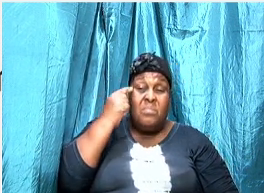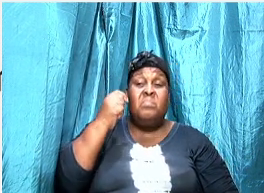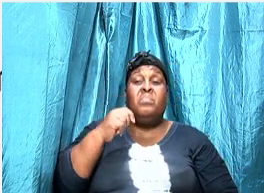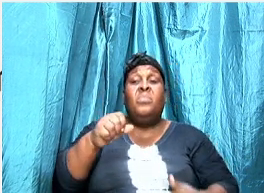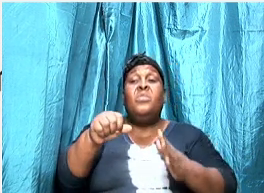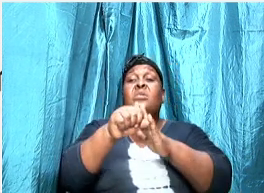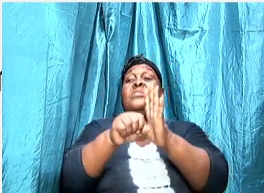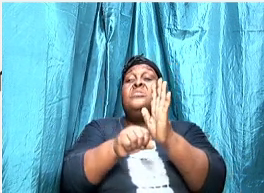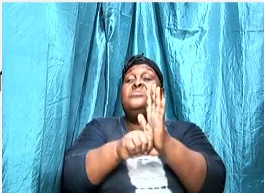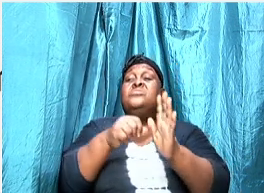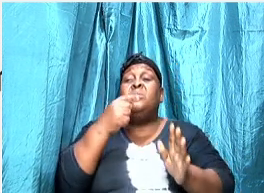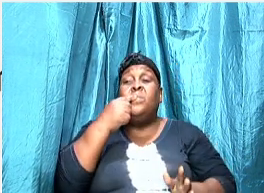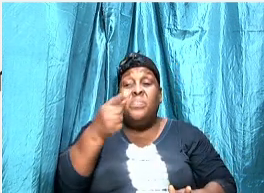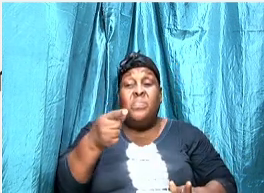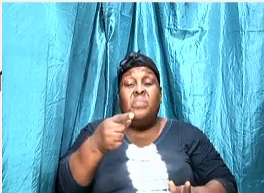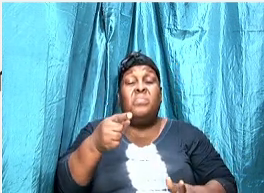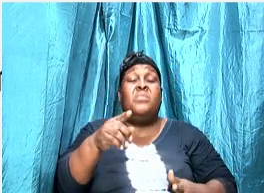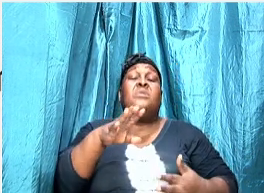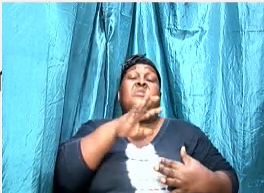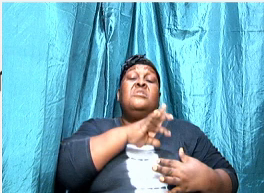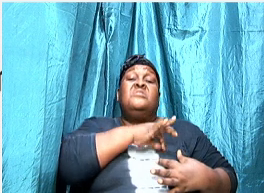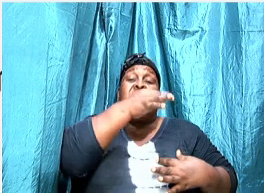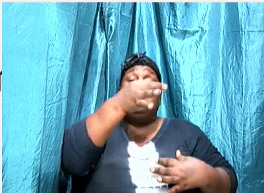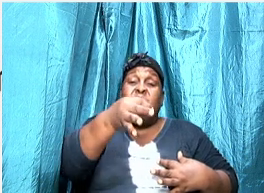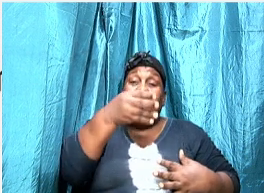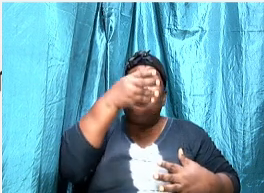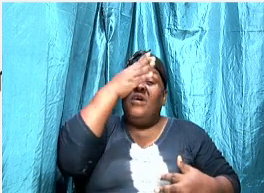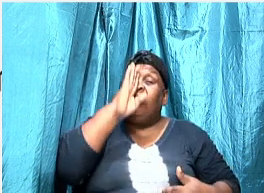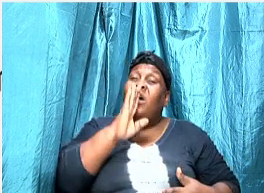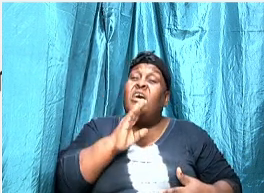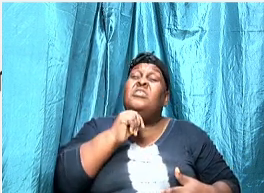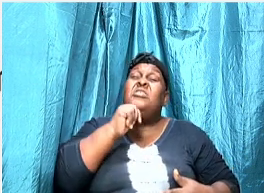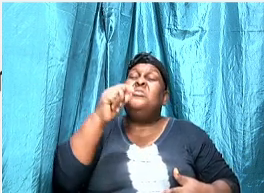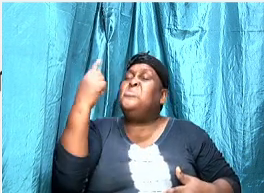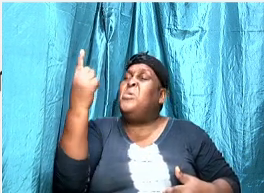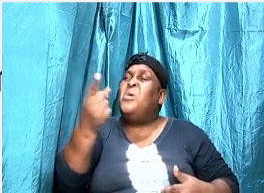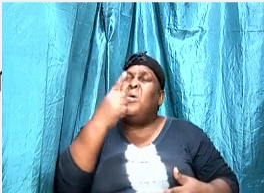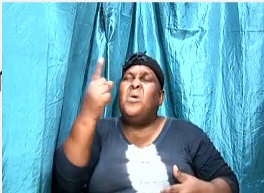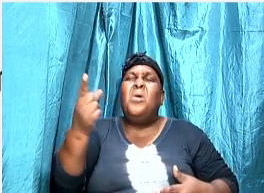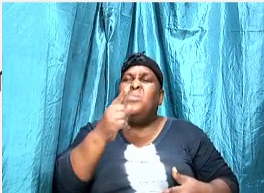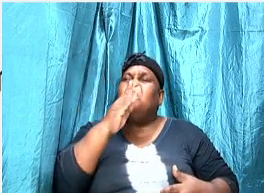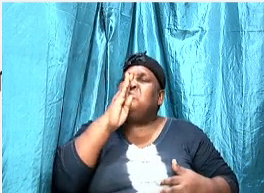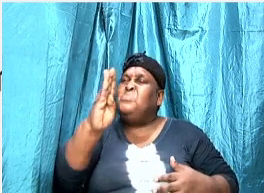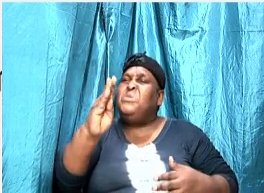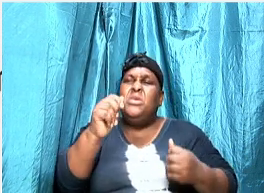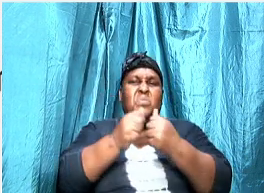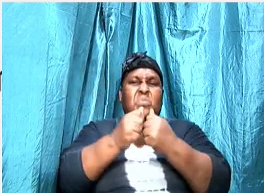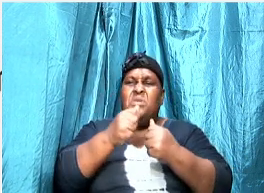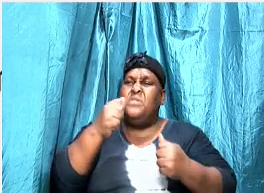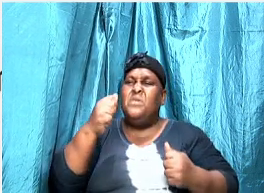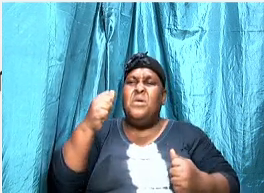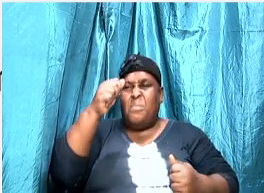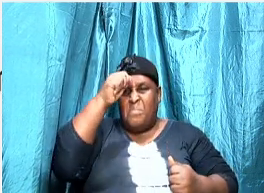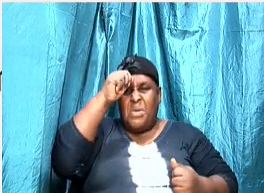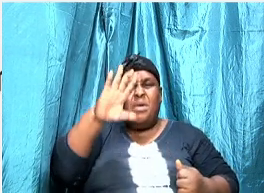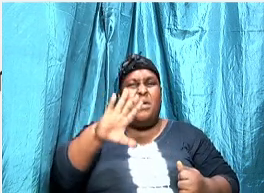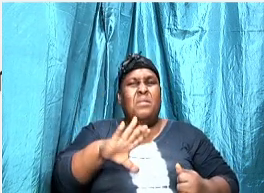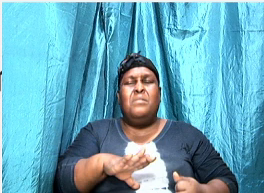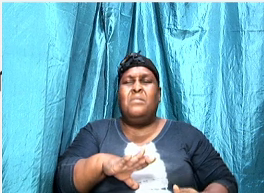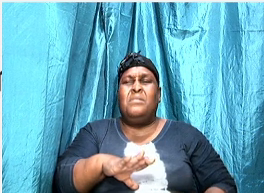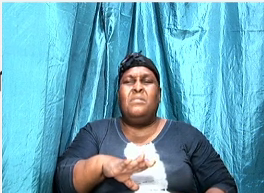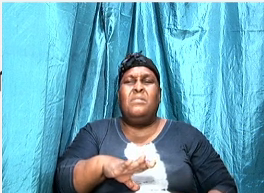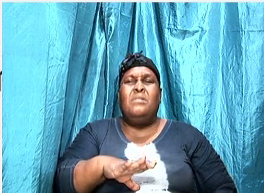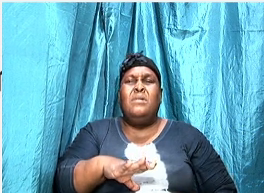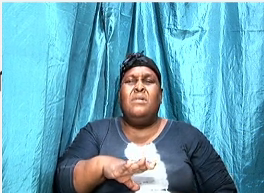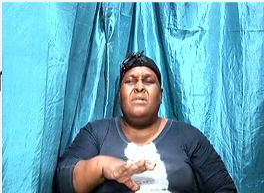the scripture says that, you know, the Spirit of God will not always strive with us. And so it is that